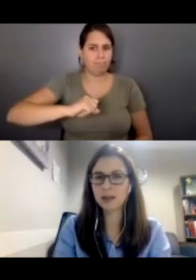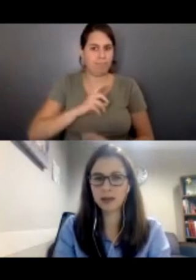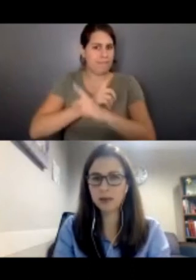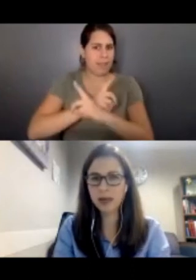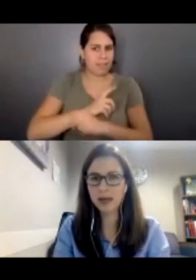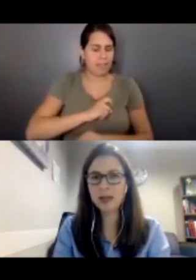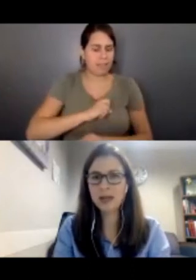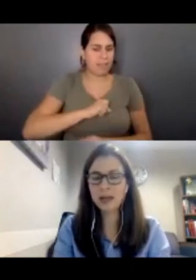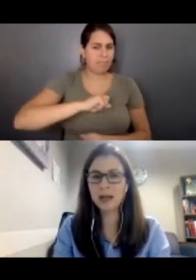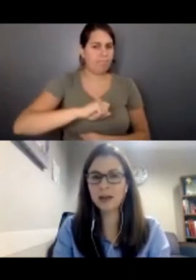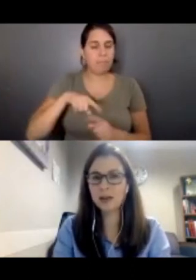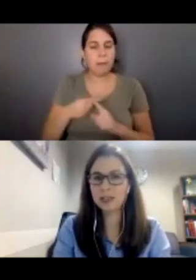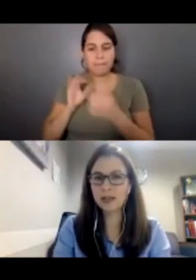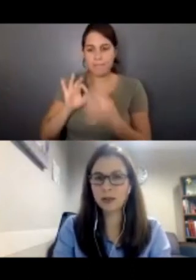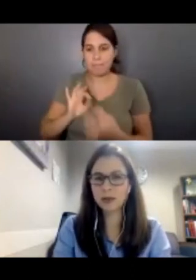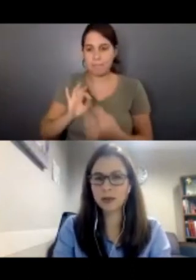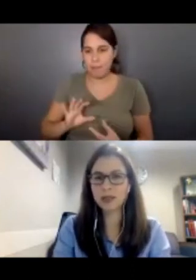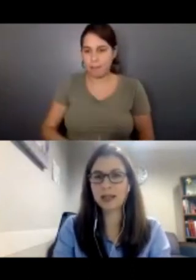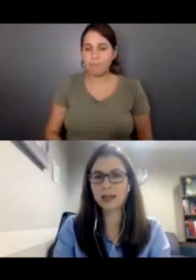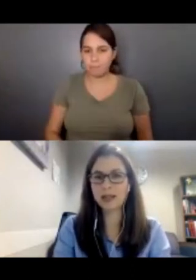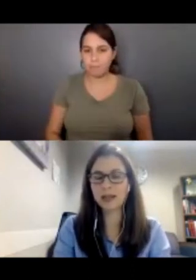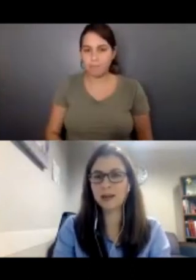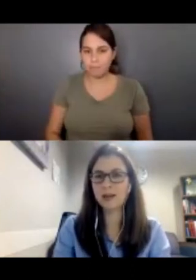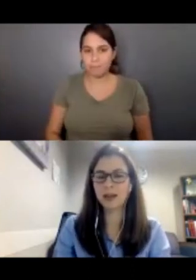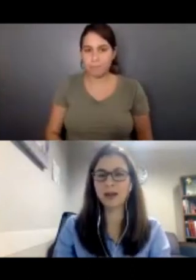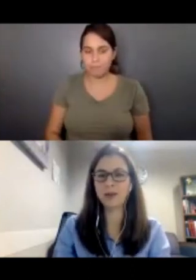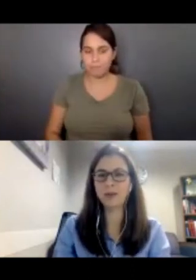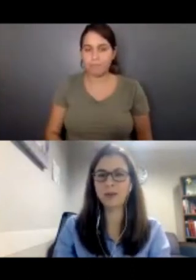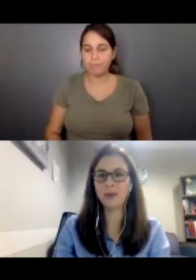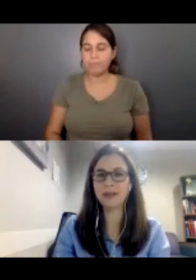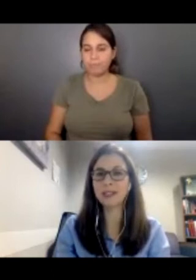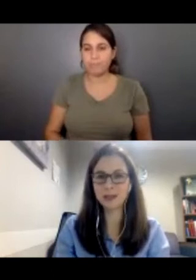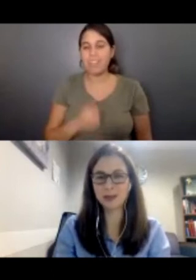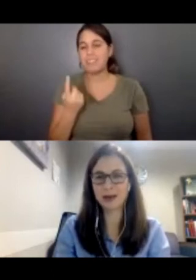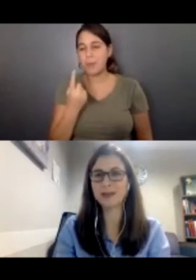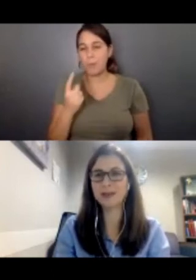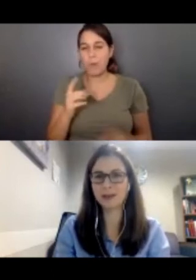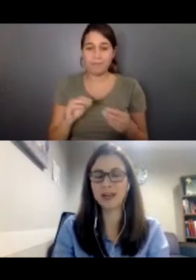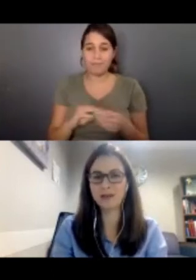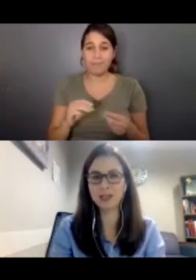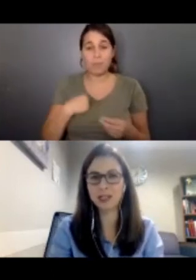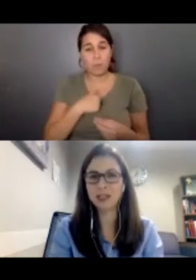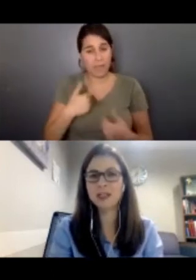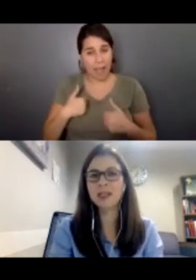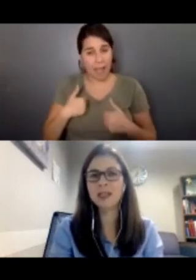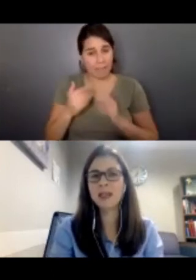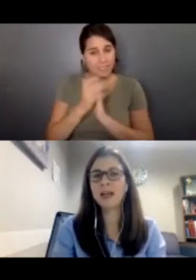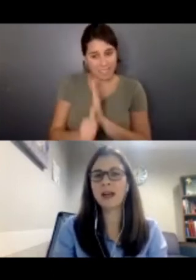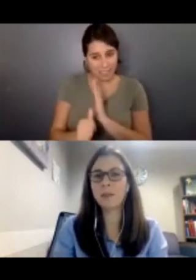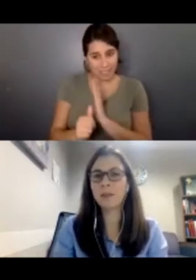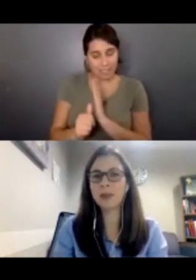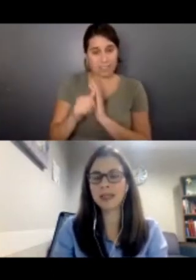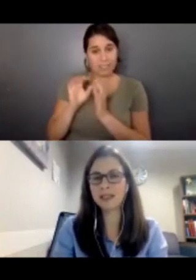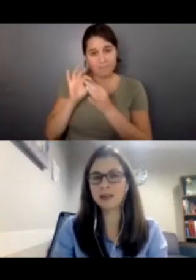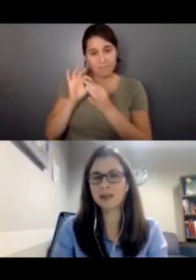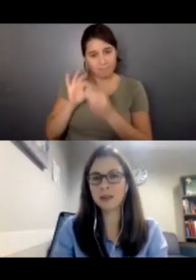about the feedback. You can see here the person highlighted that we have skills around difficult conversations,